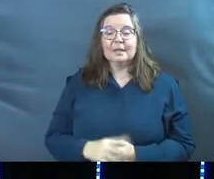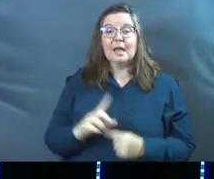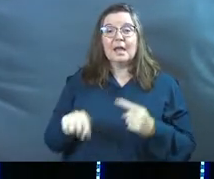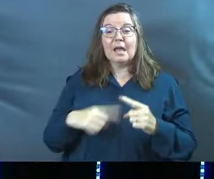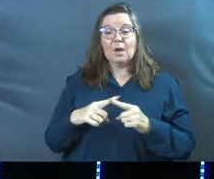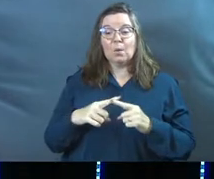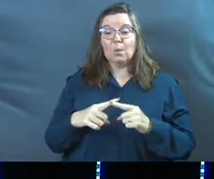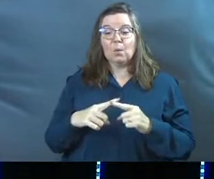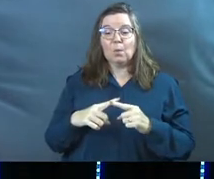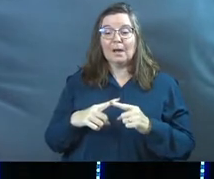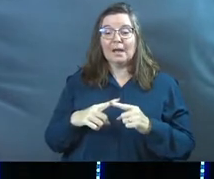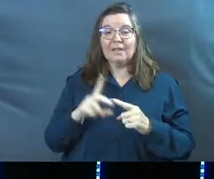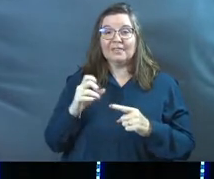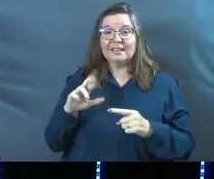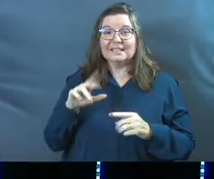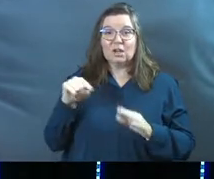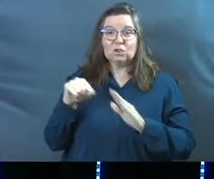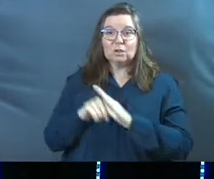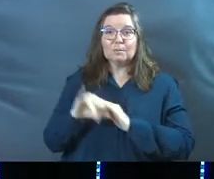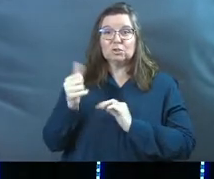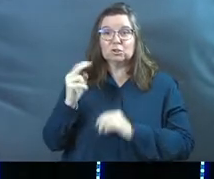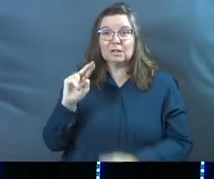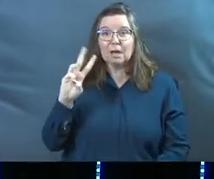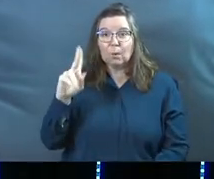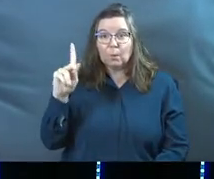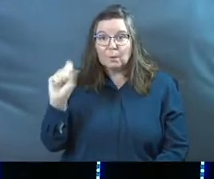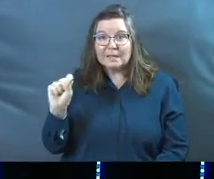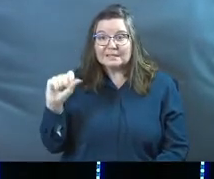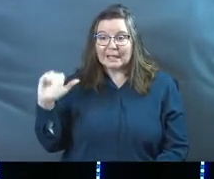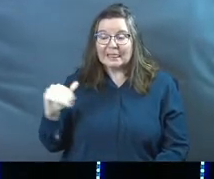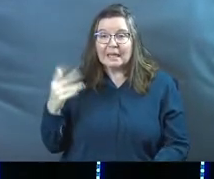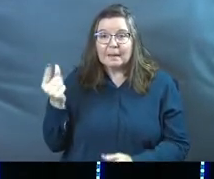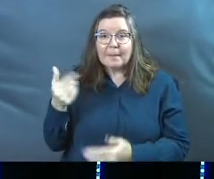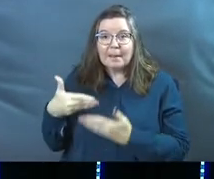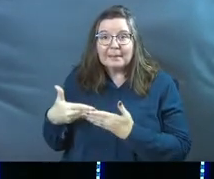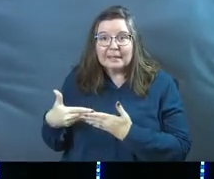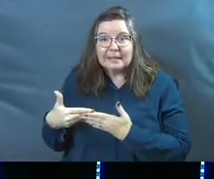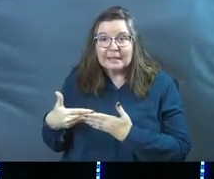And when they dared to murder John Wick's little puppy,